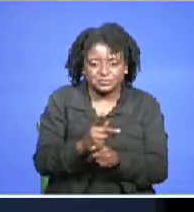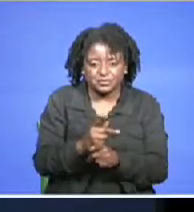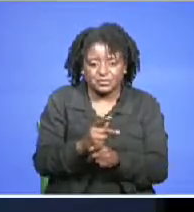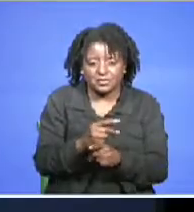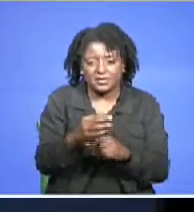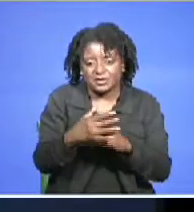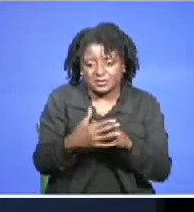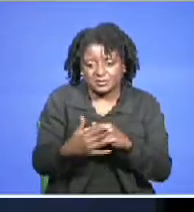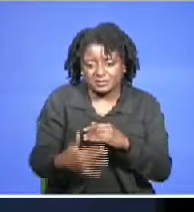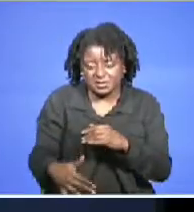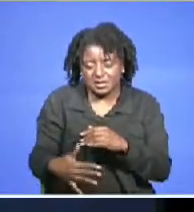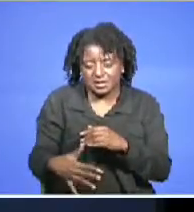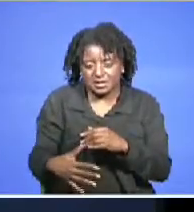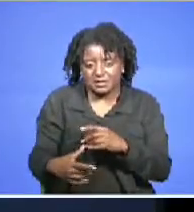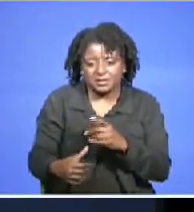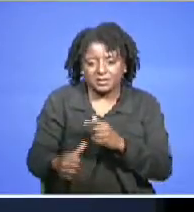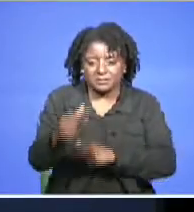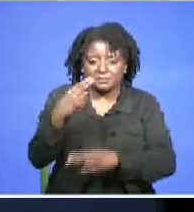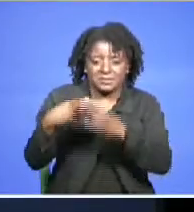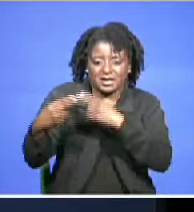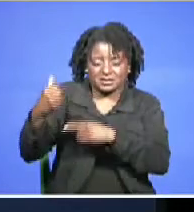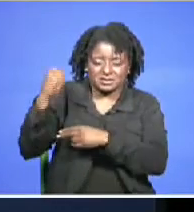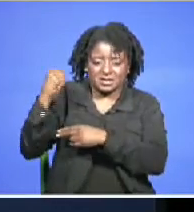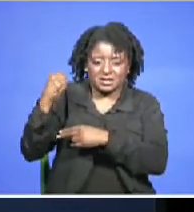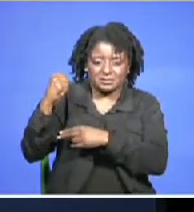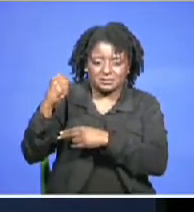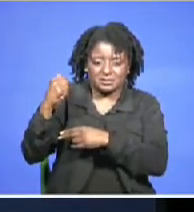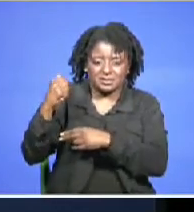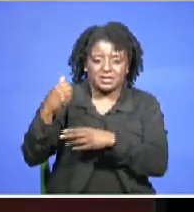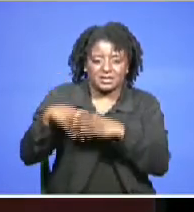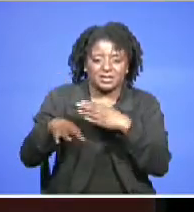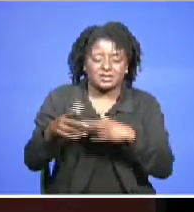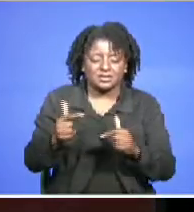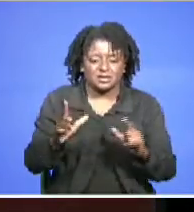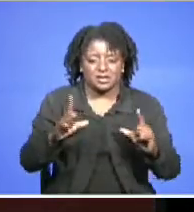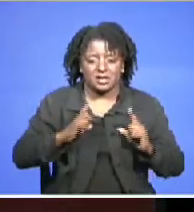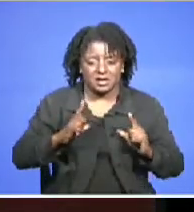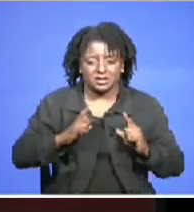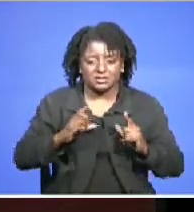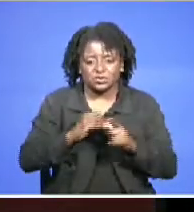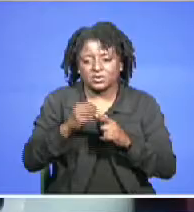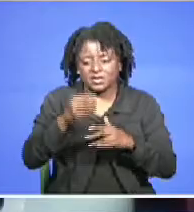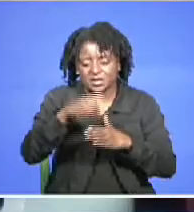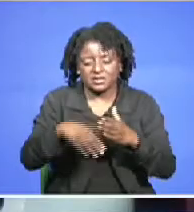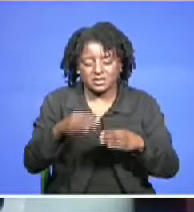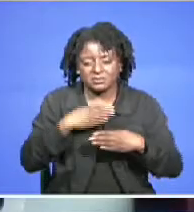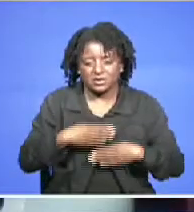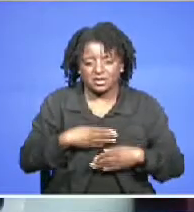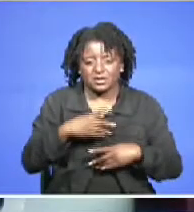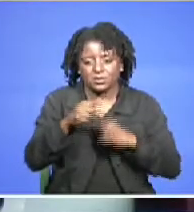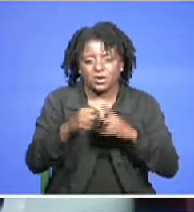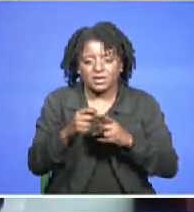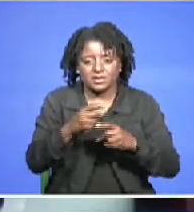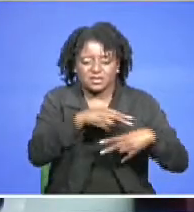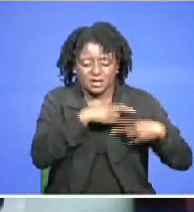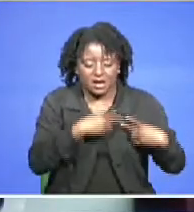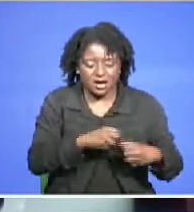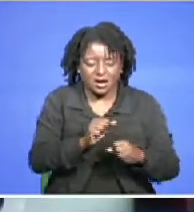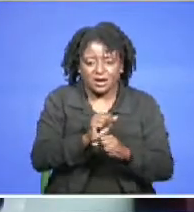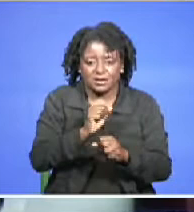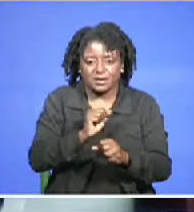backs up in the lungs, or fluid backs up in the body. When the heart beats, it squeezes out